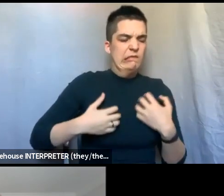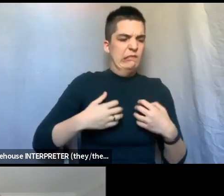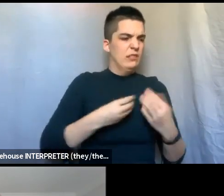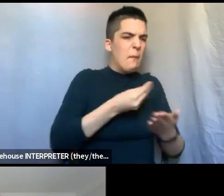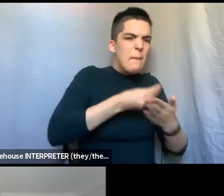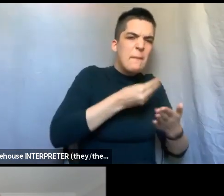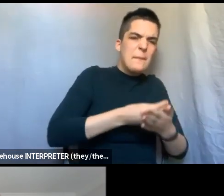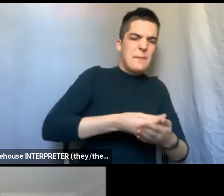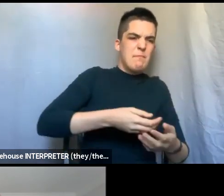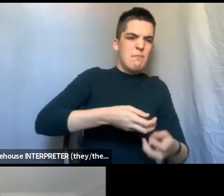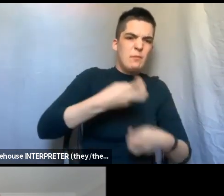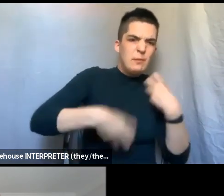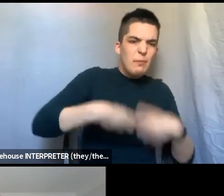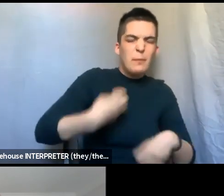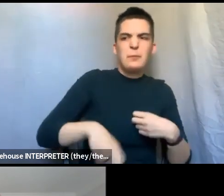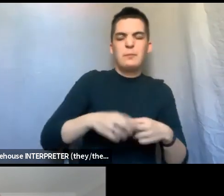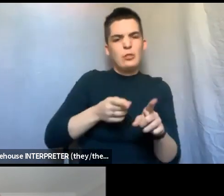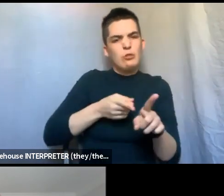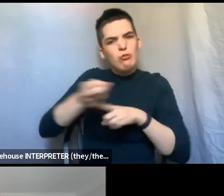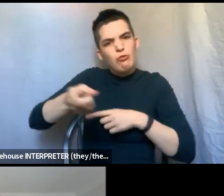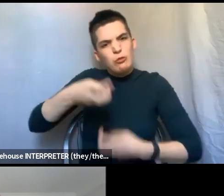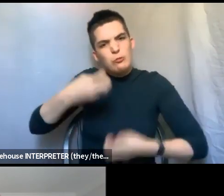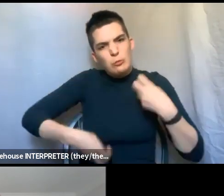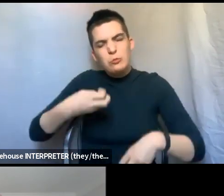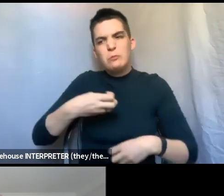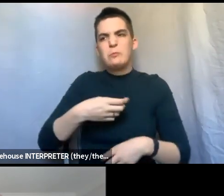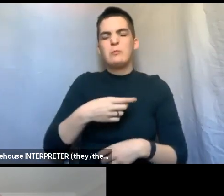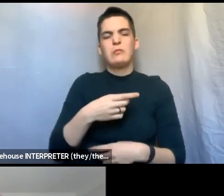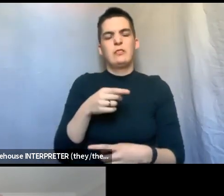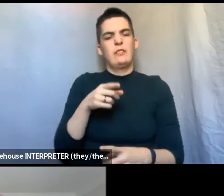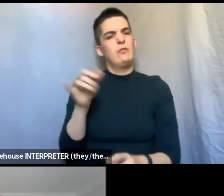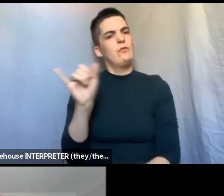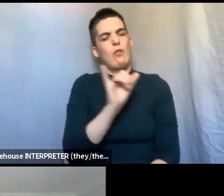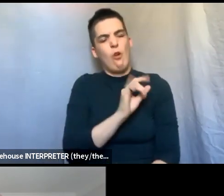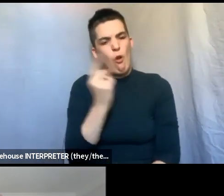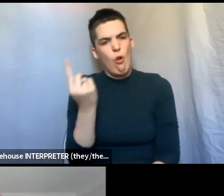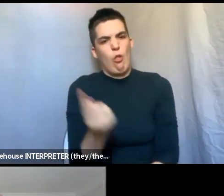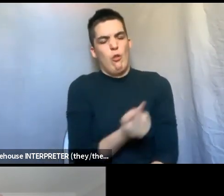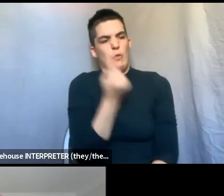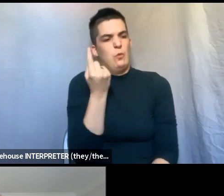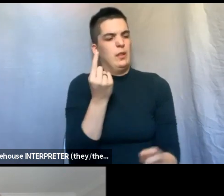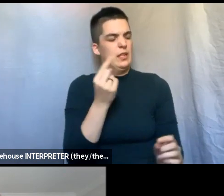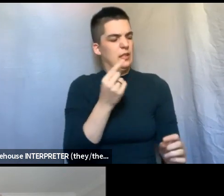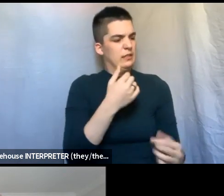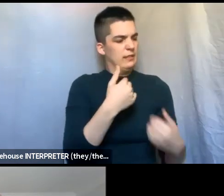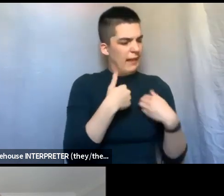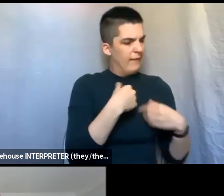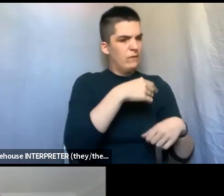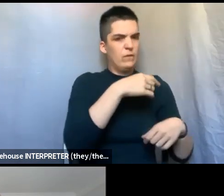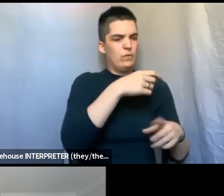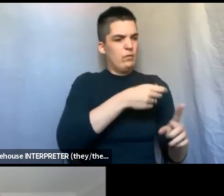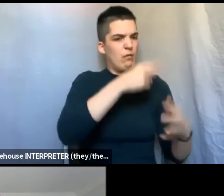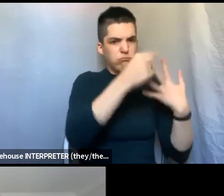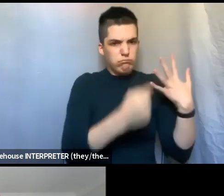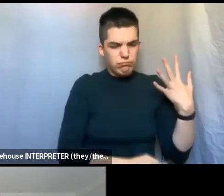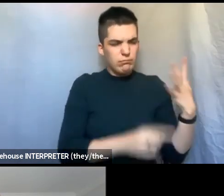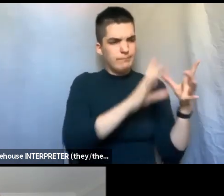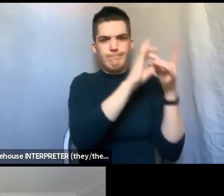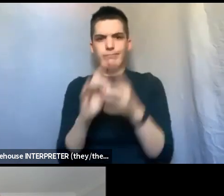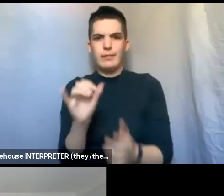troubles, career troubles. And there's always been that too. Certainly in 1945 there was. Today we